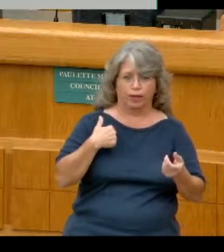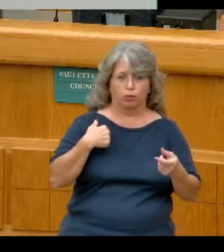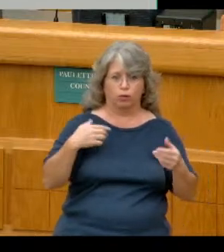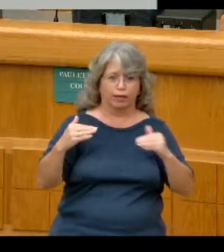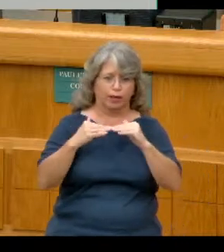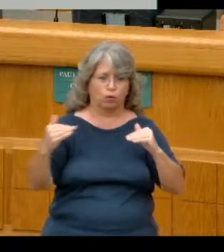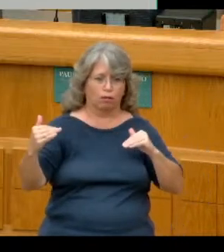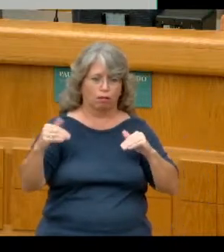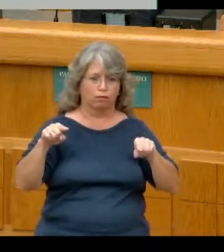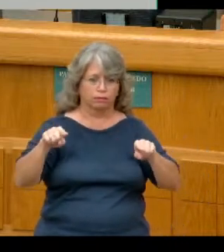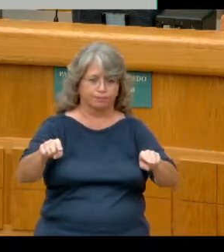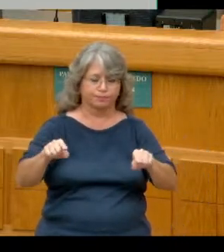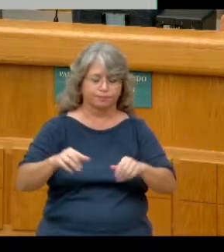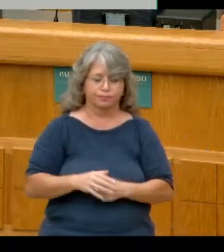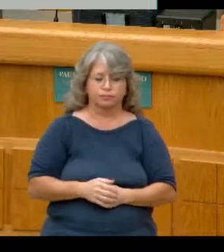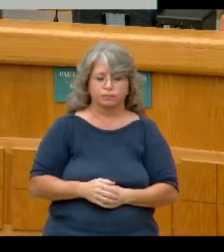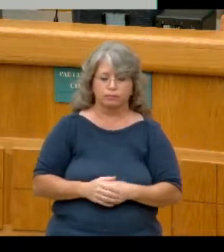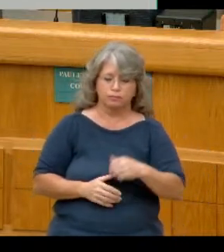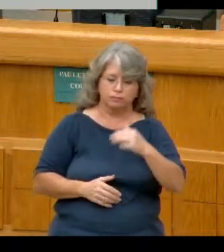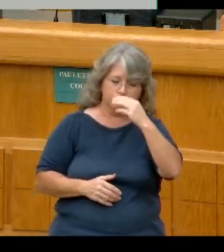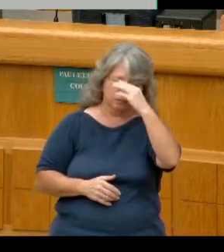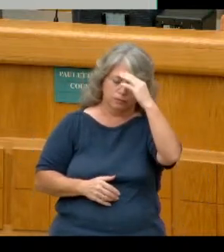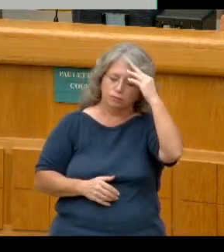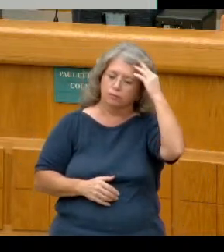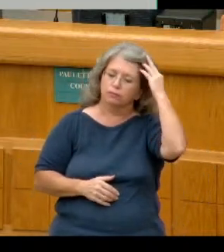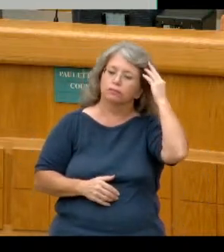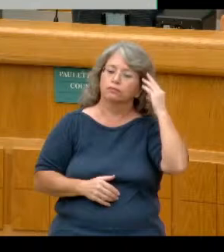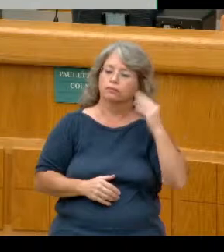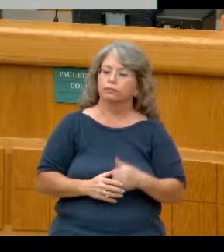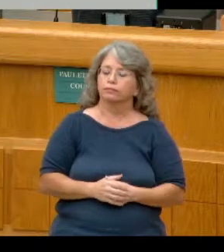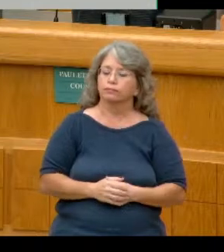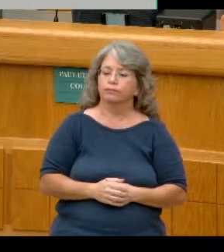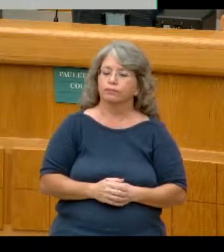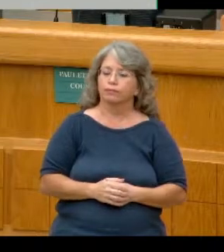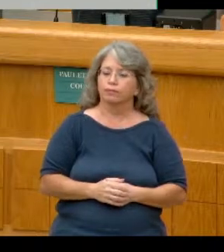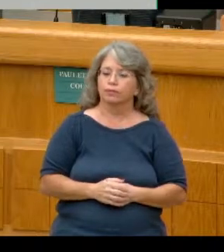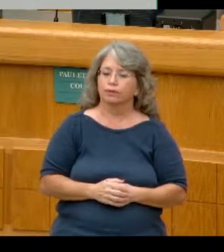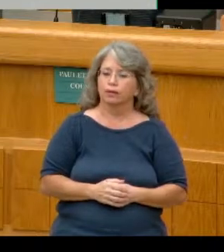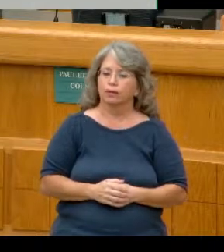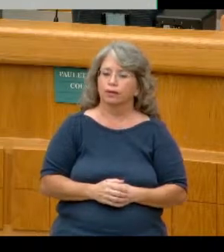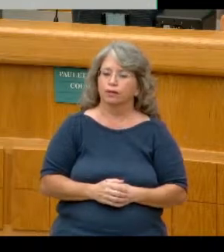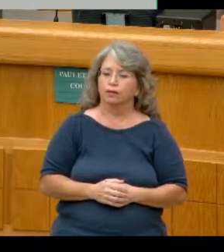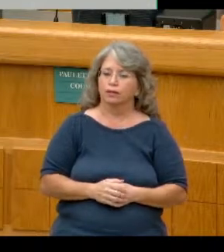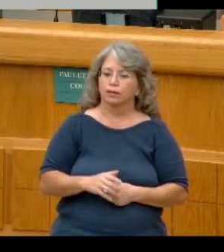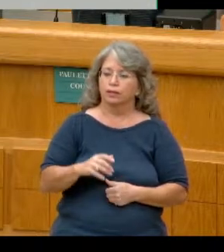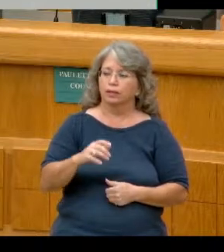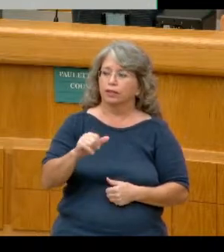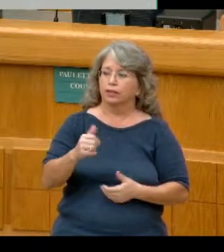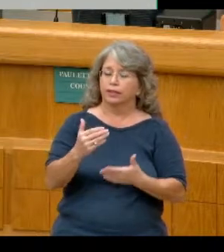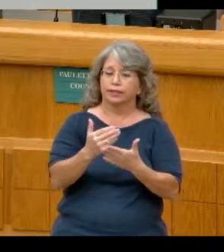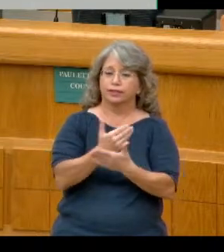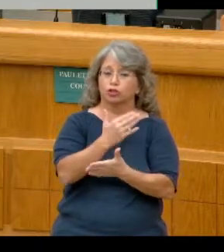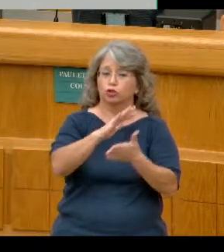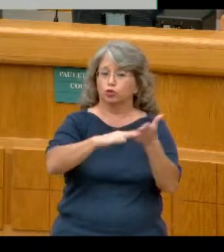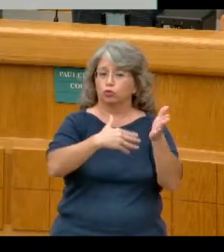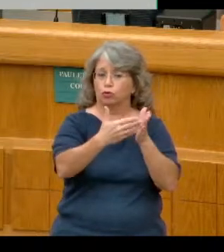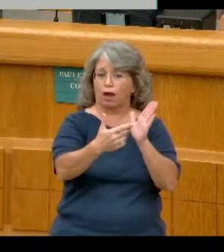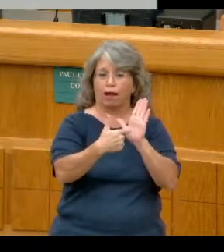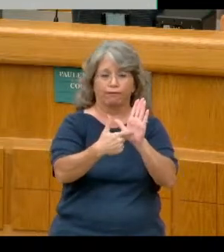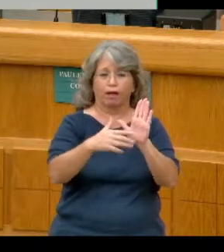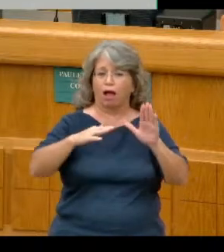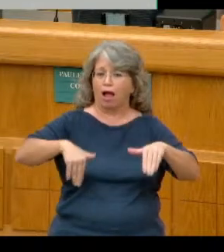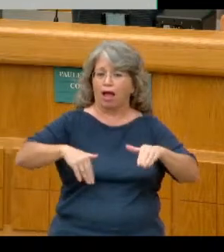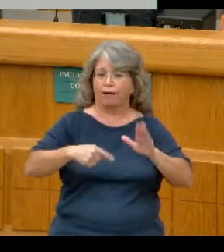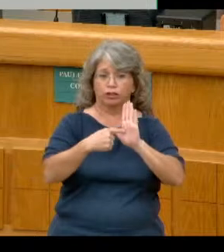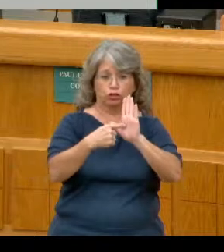So this is where we get into where are we headed. So what you see here on this graph is a new graph I've never shown before. The